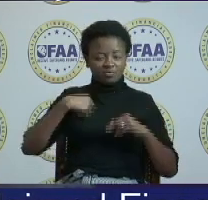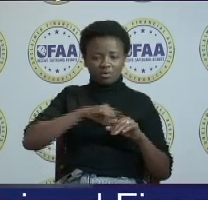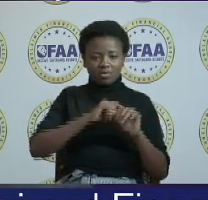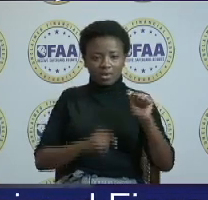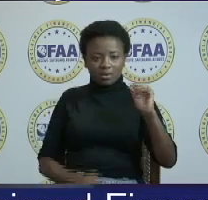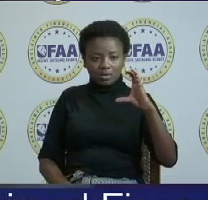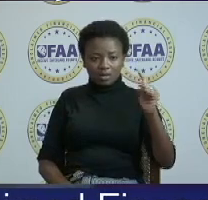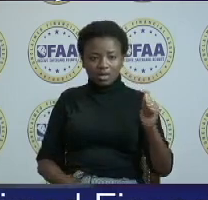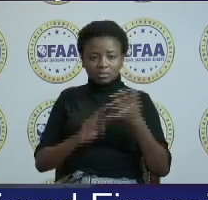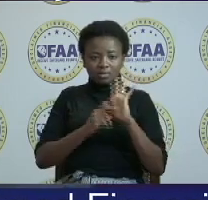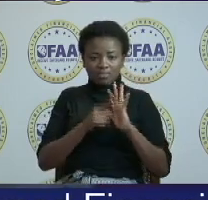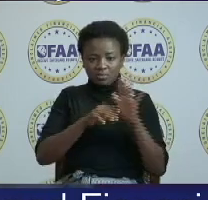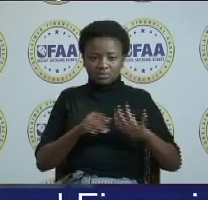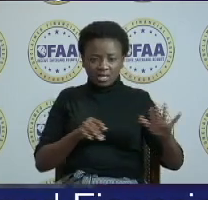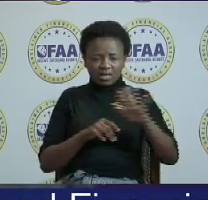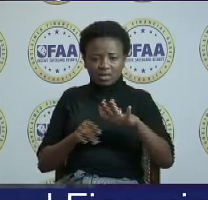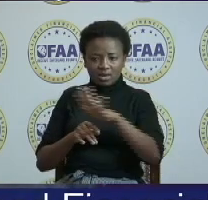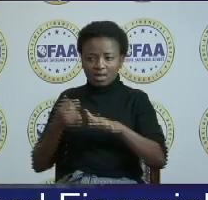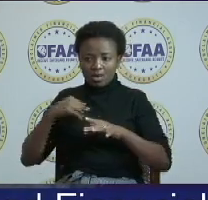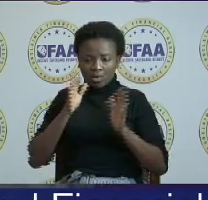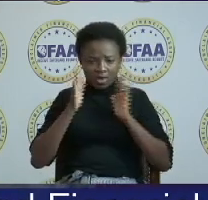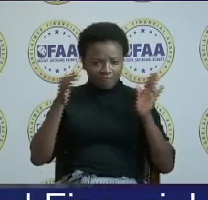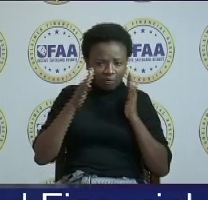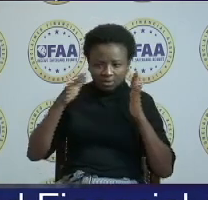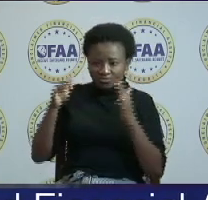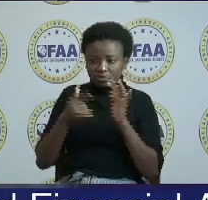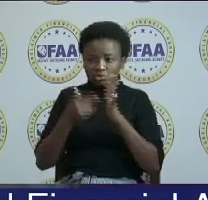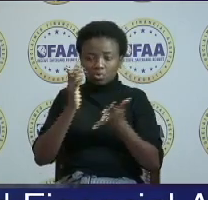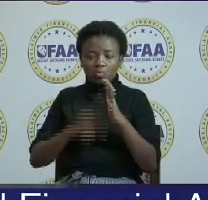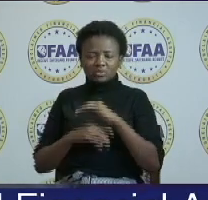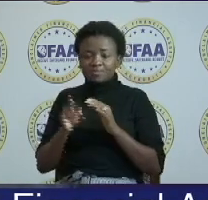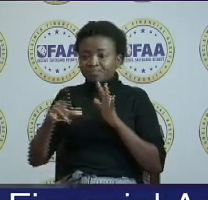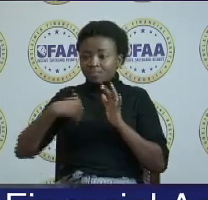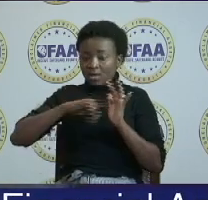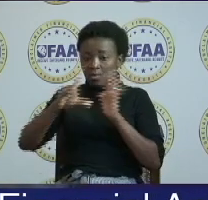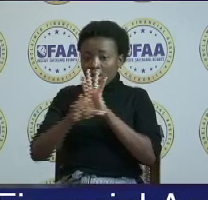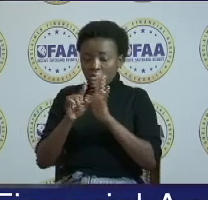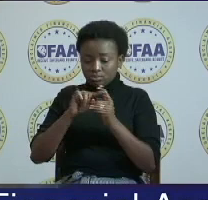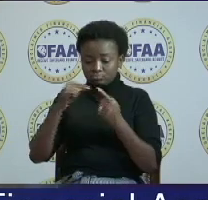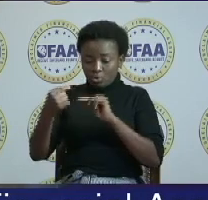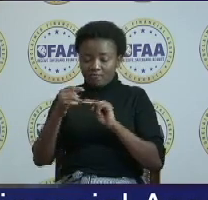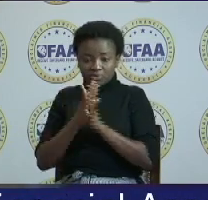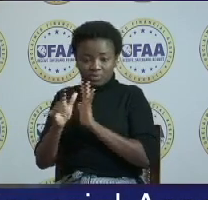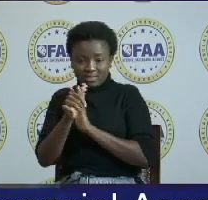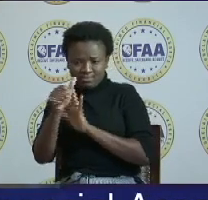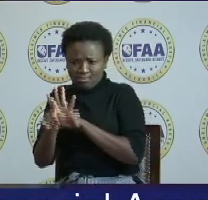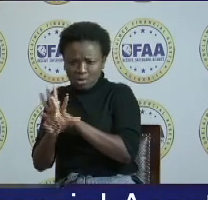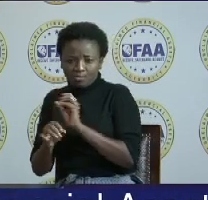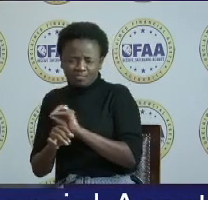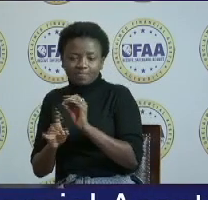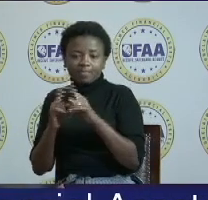we'll be focusing on, that our law is in conflict with this law. And a good example, actually, just to give an